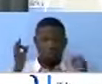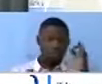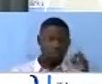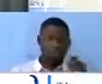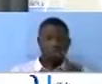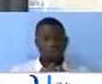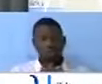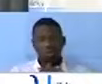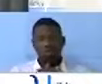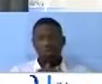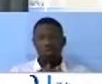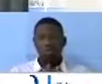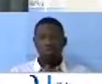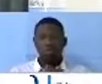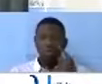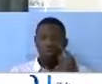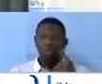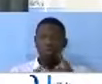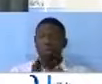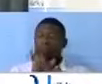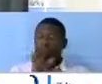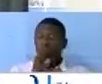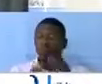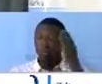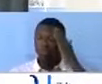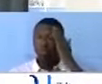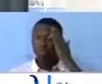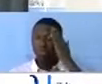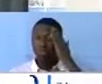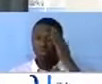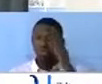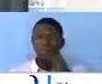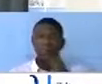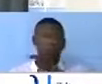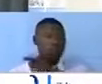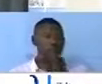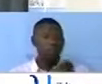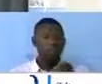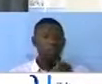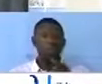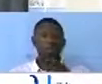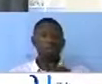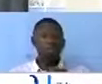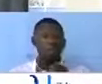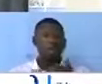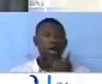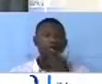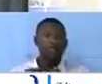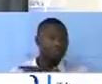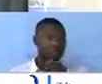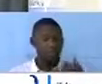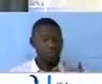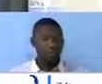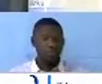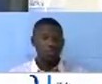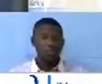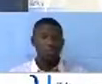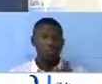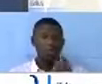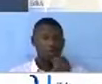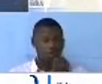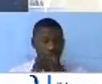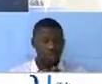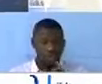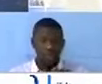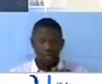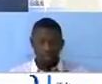Wala hamal len. Somewhere. Ne, that these confessions were unlawfully obtained. Ne nga hamne de kadu nango